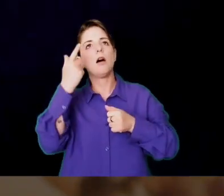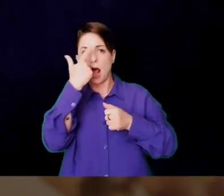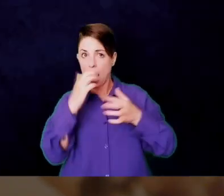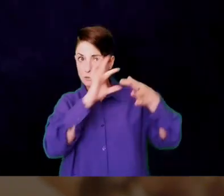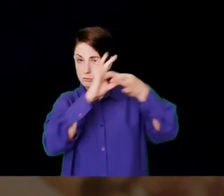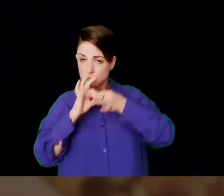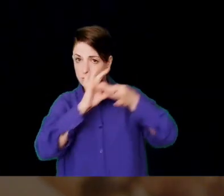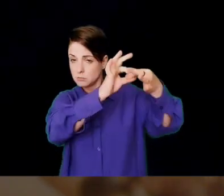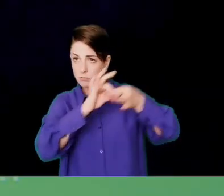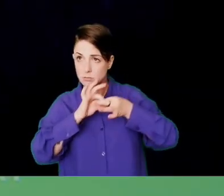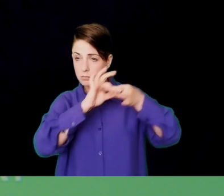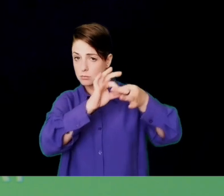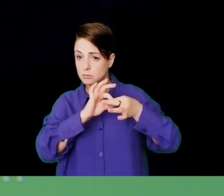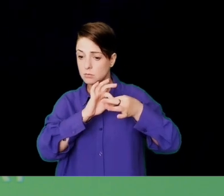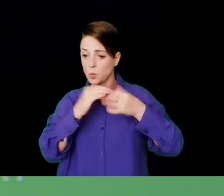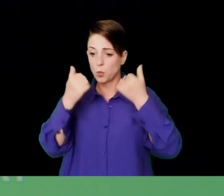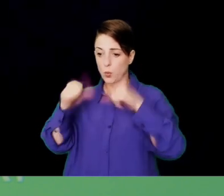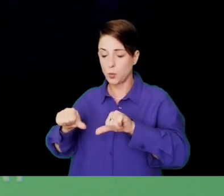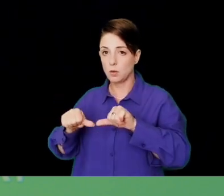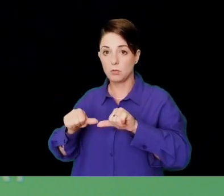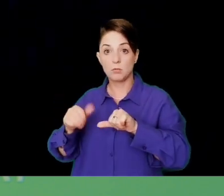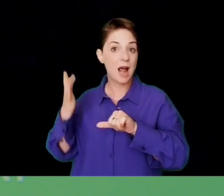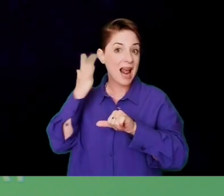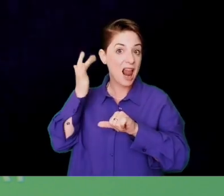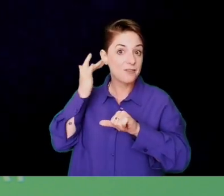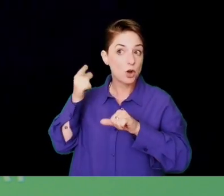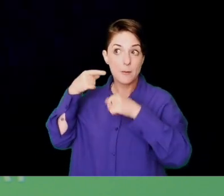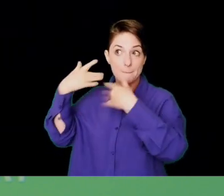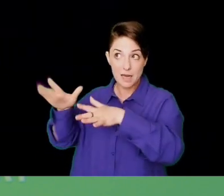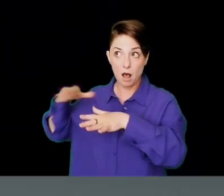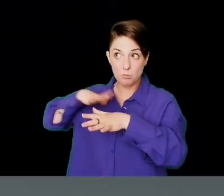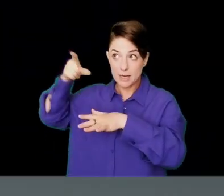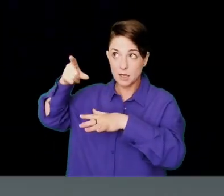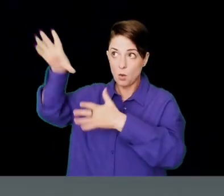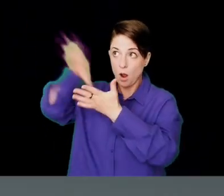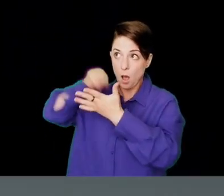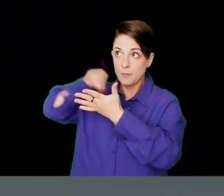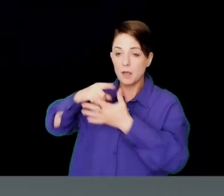collaboration, first pioneered in California, might work in a heavily fished area like Lyme.